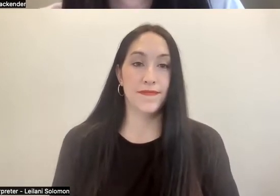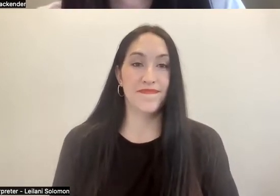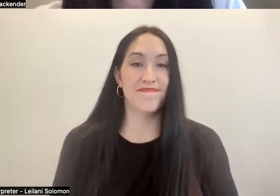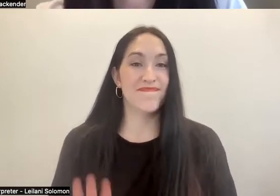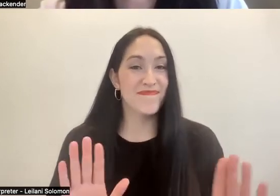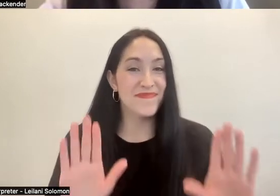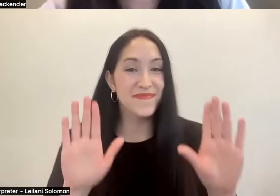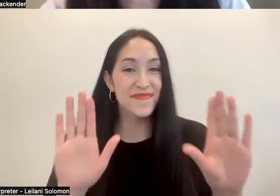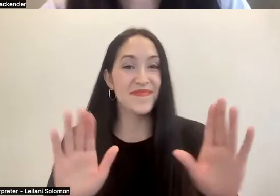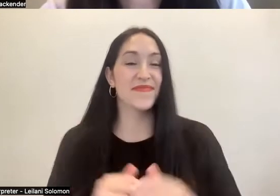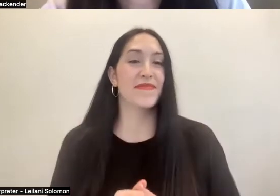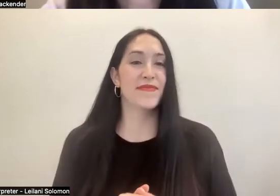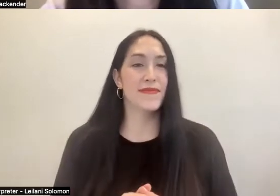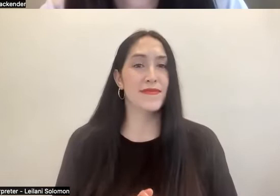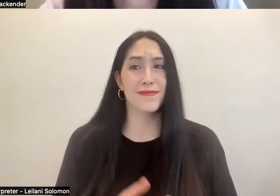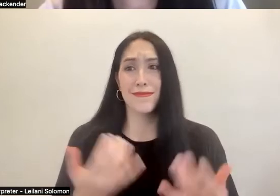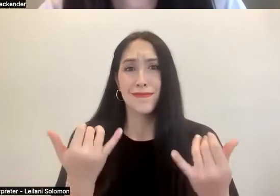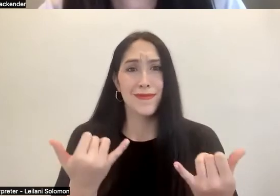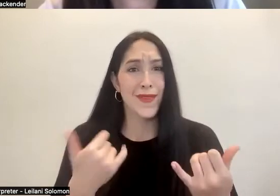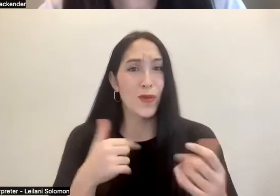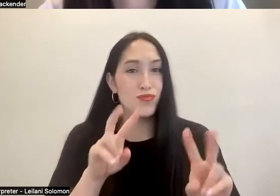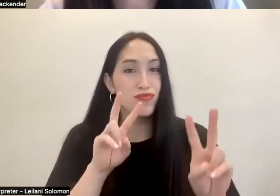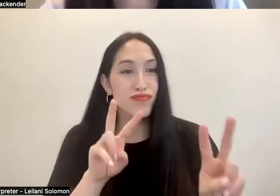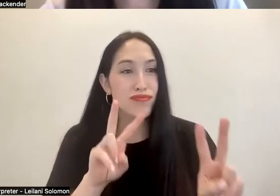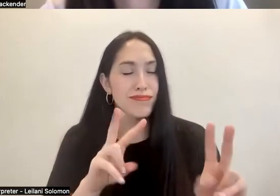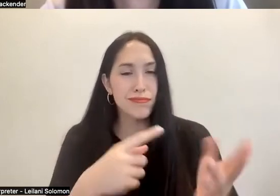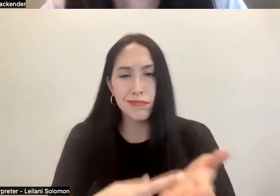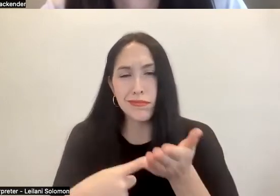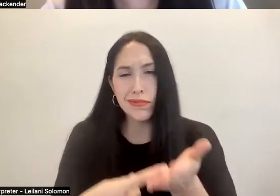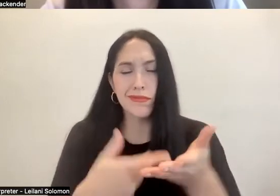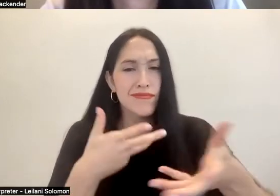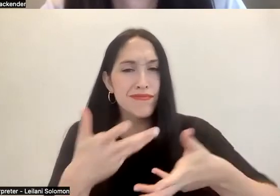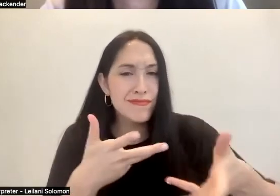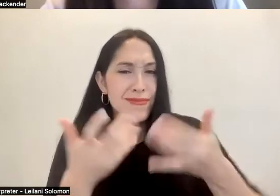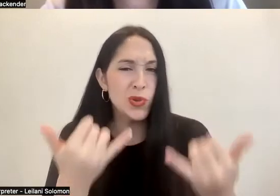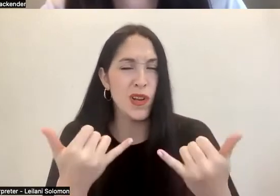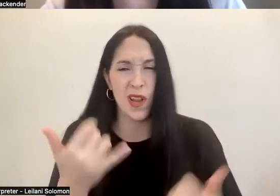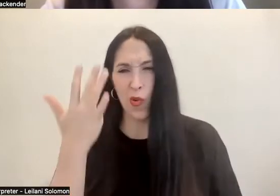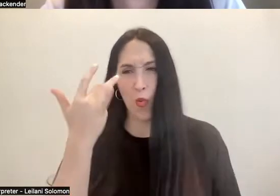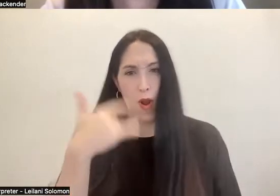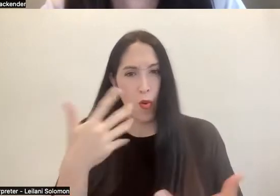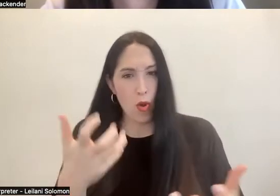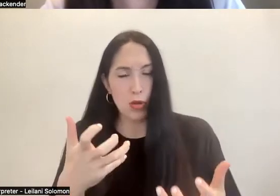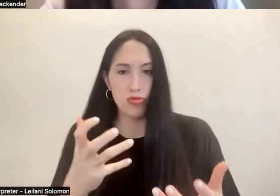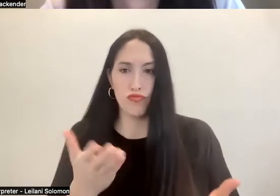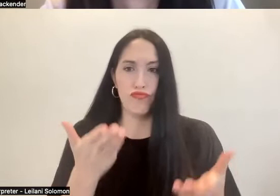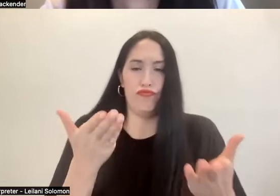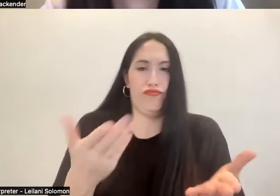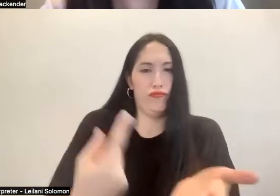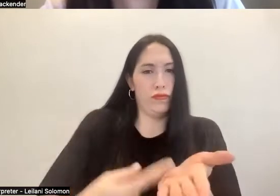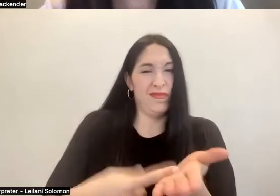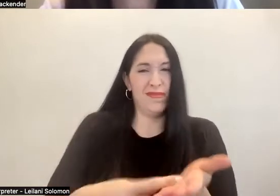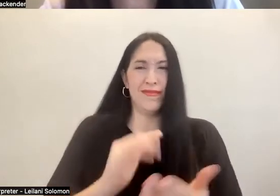Awesome. Well, we're still looking forward to our conversation today, and we really wanted to bring it forward because our relationship with money is so